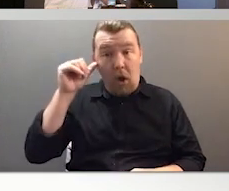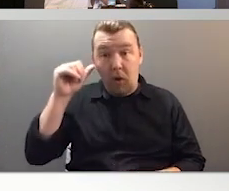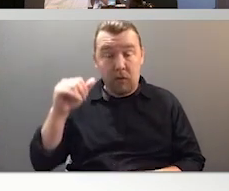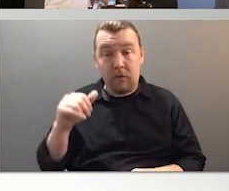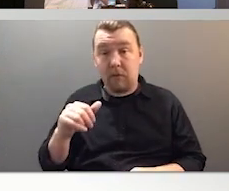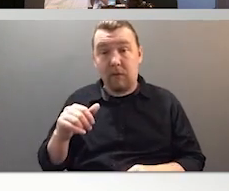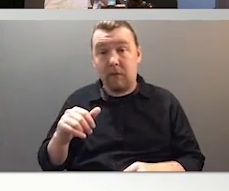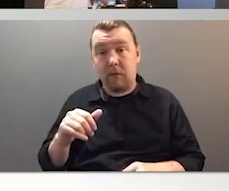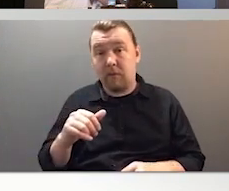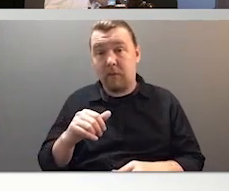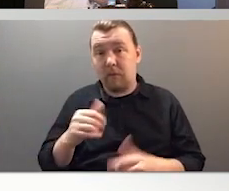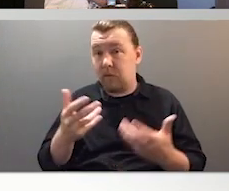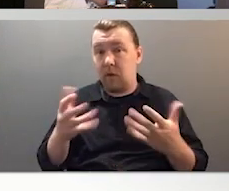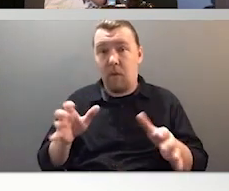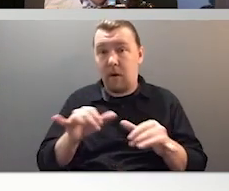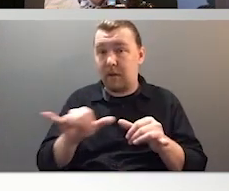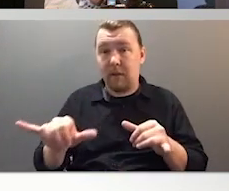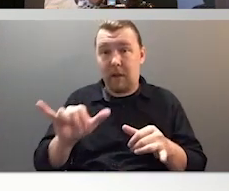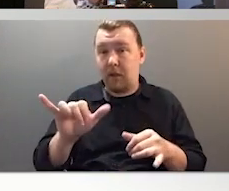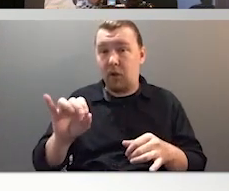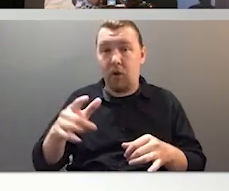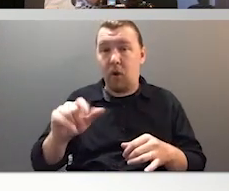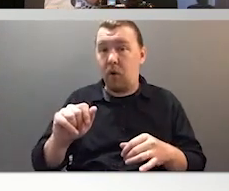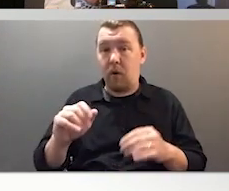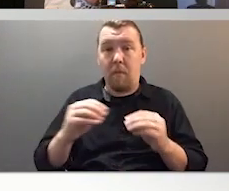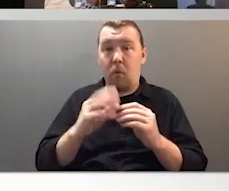minutes during relaxation. So